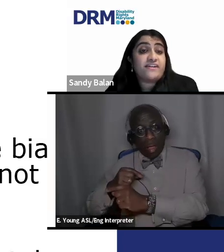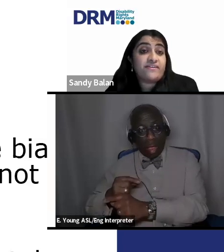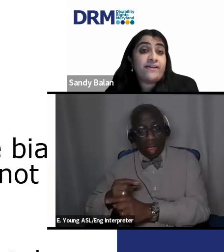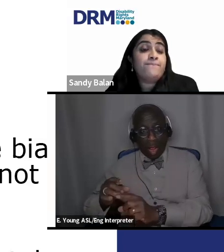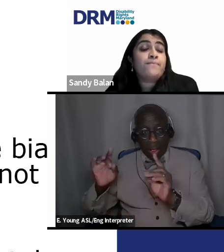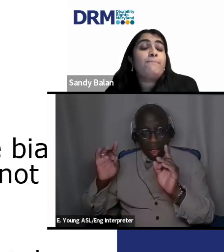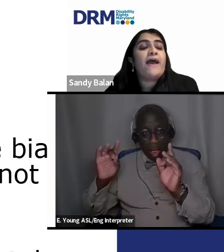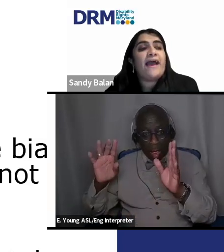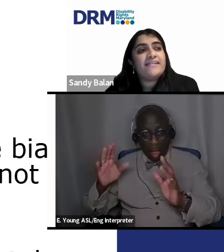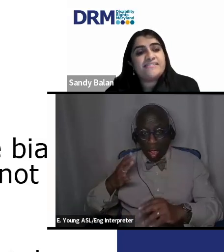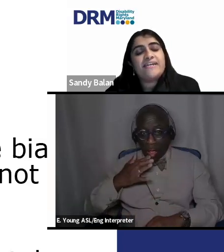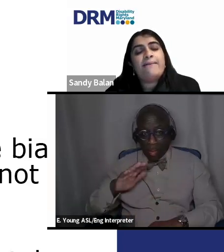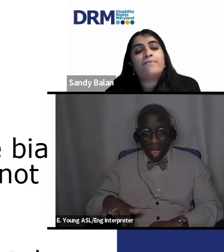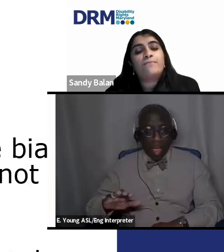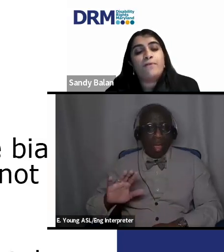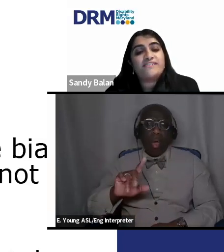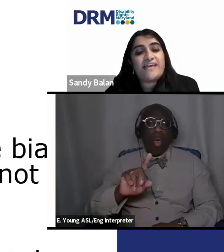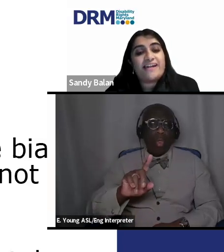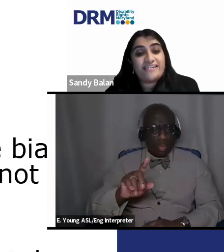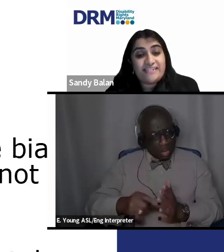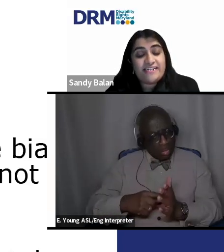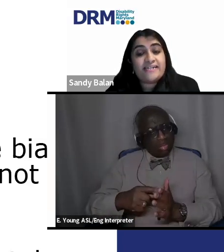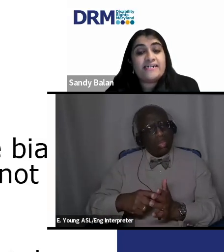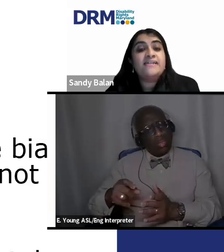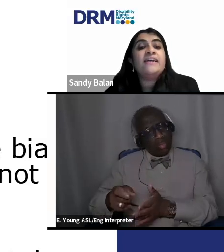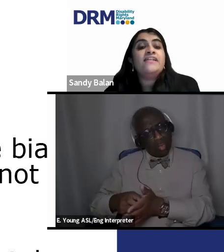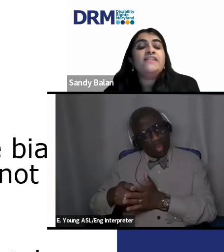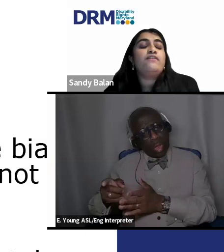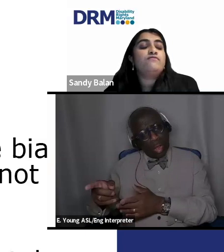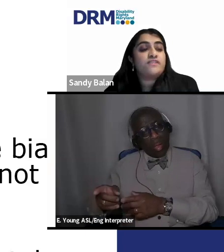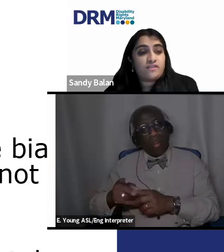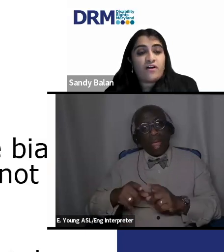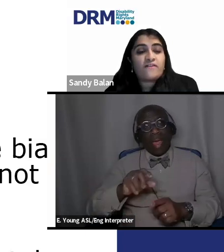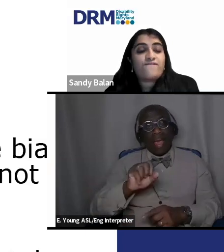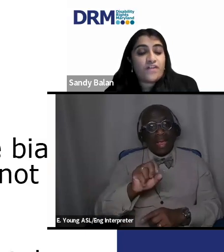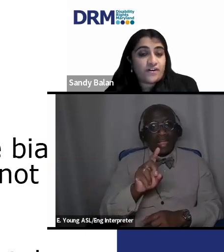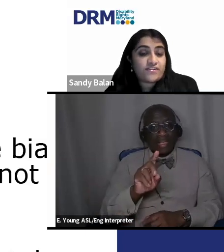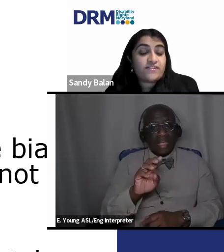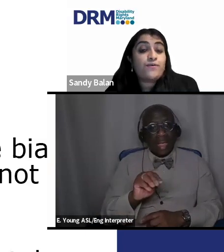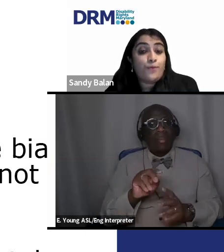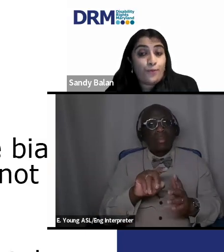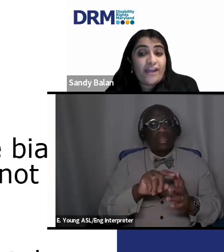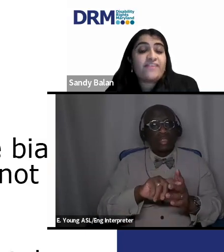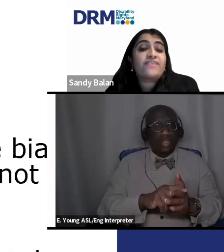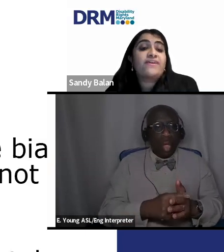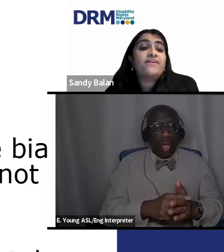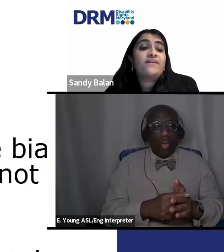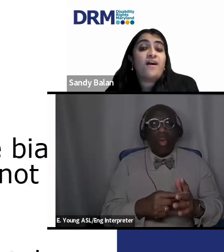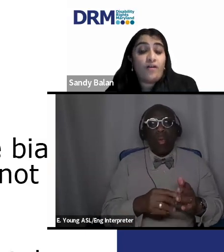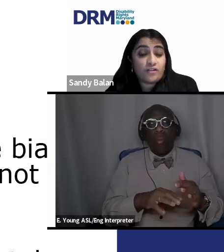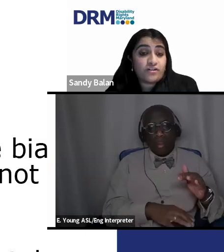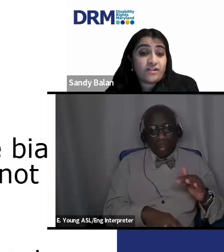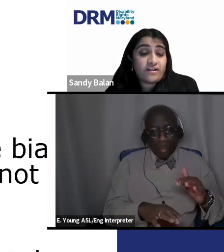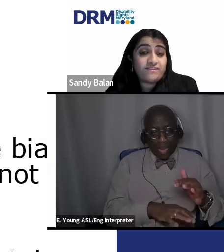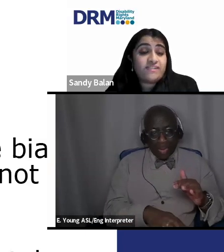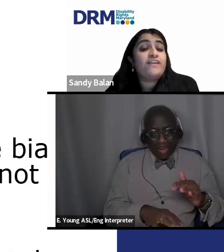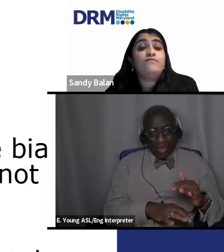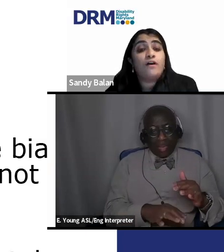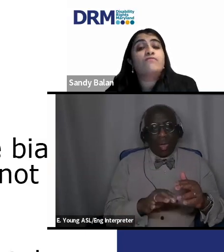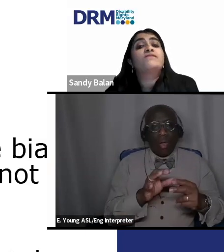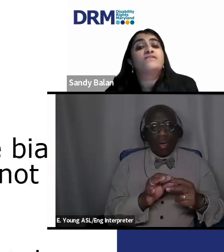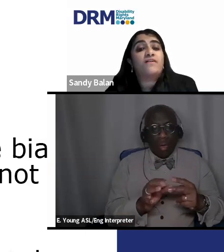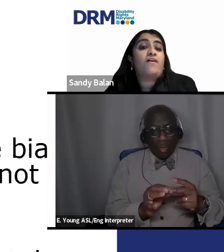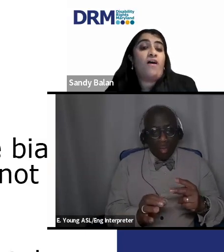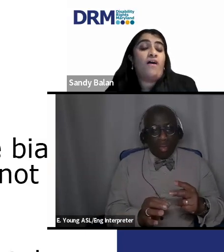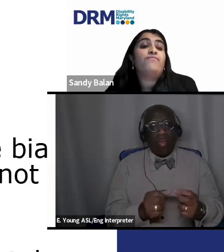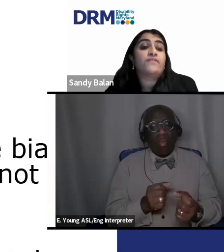absolutely necessary, but SDM promotes that idea that you start first with alternatives, that